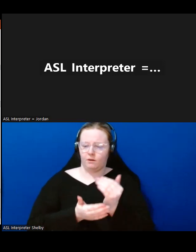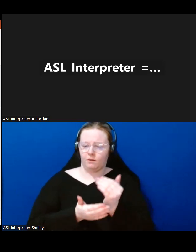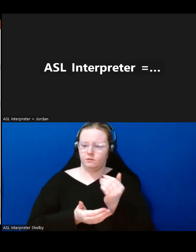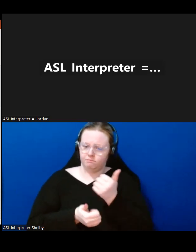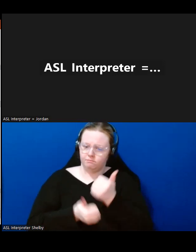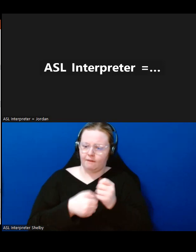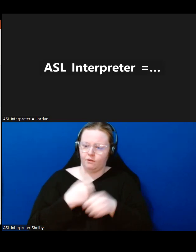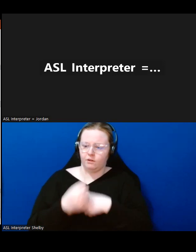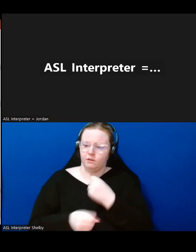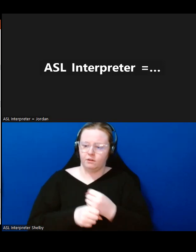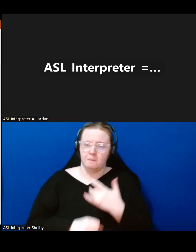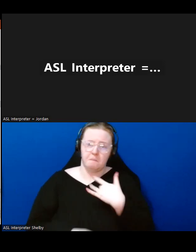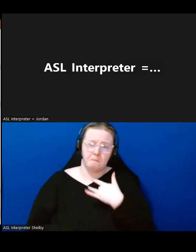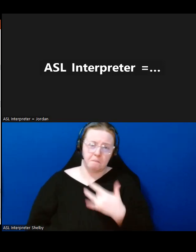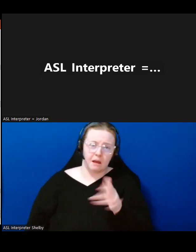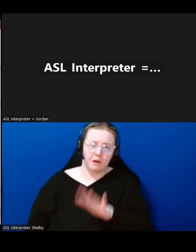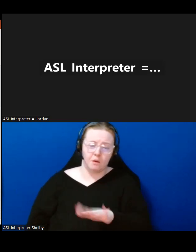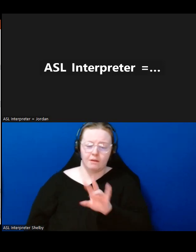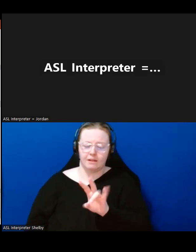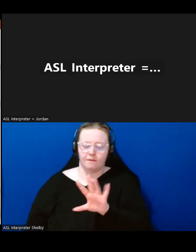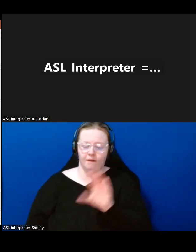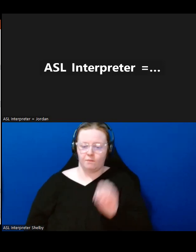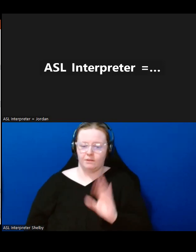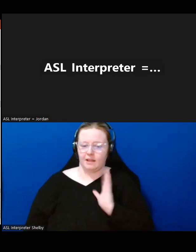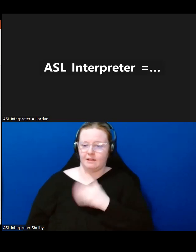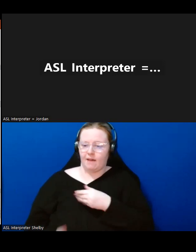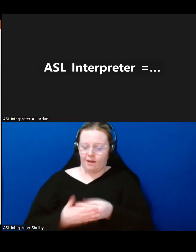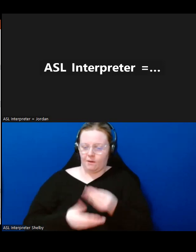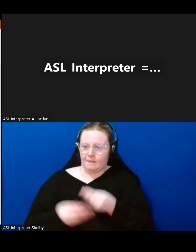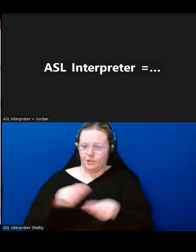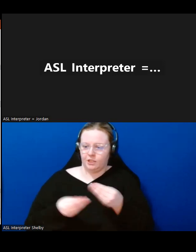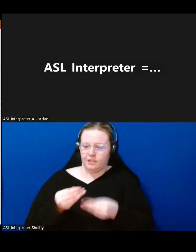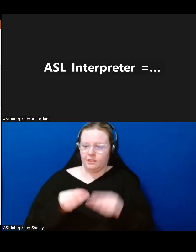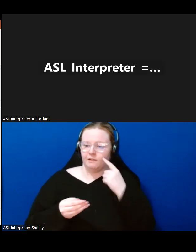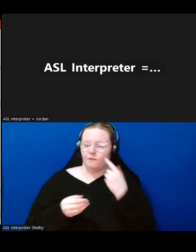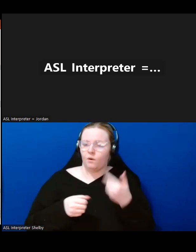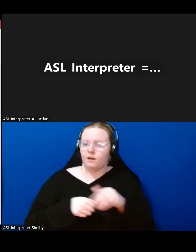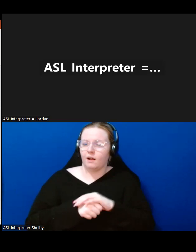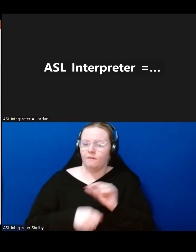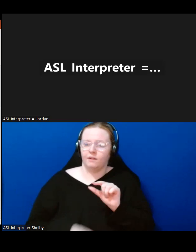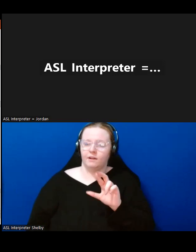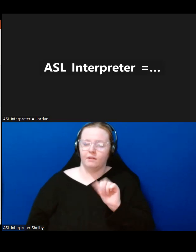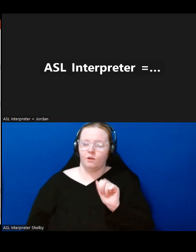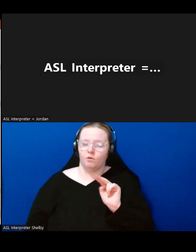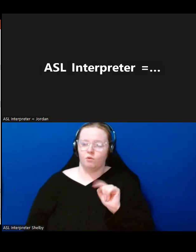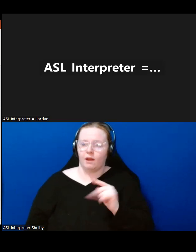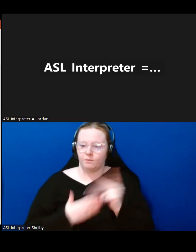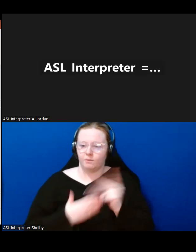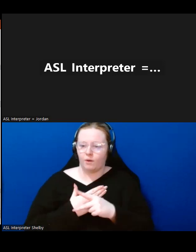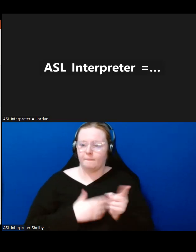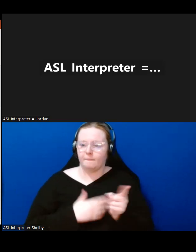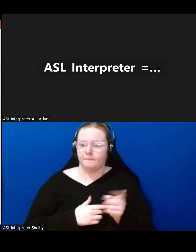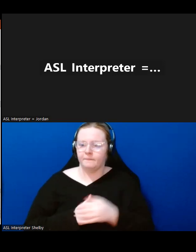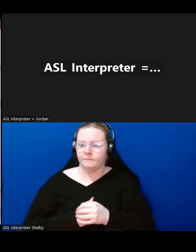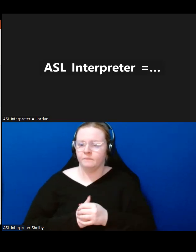usually about 75% of our budget to cover our grant program. And